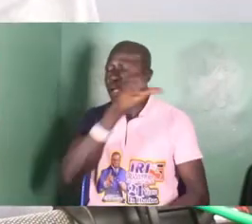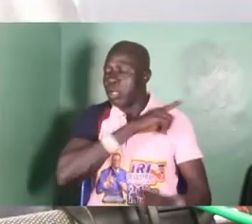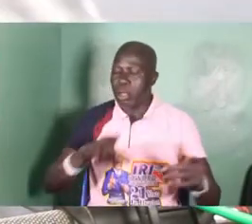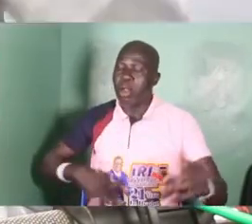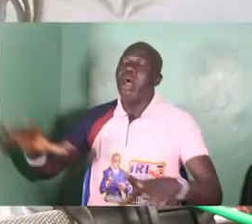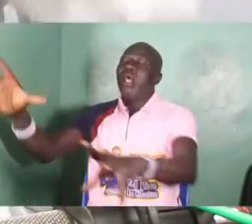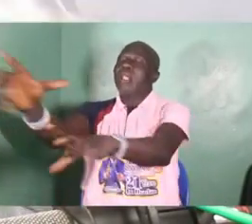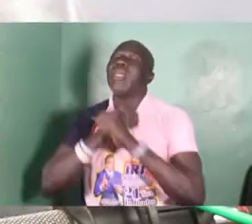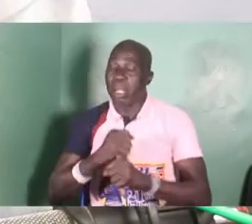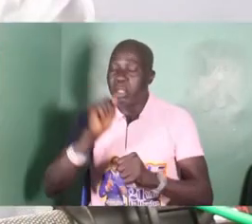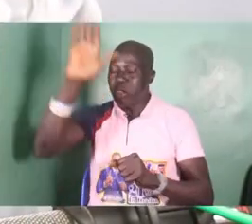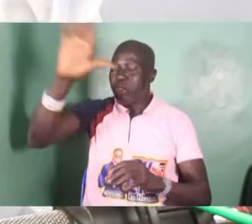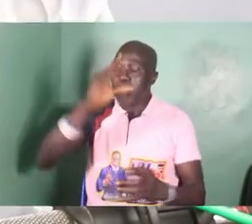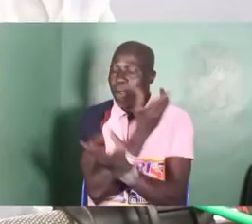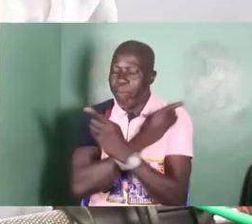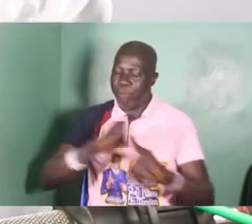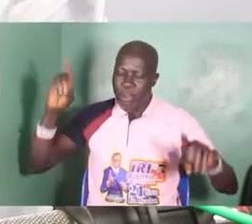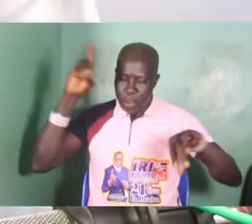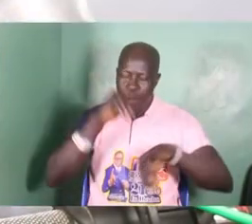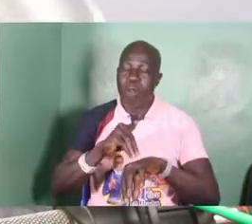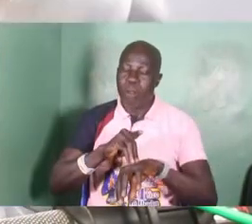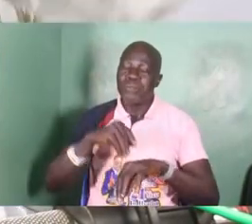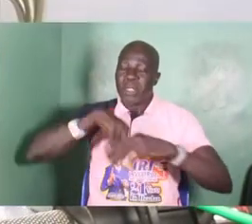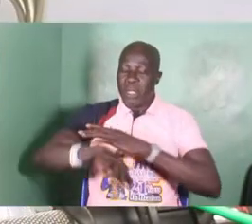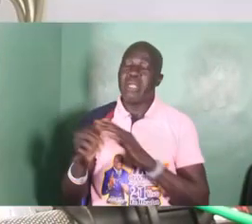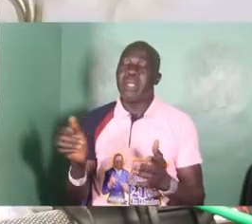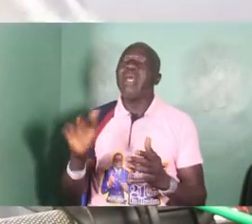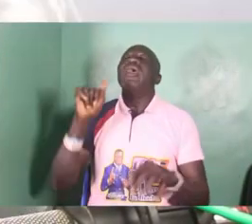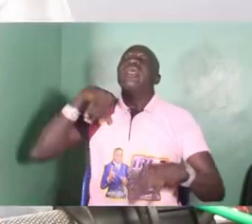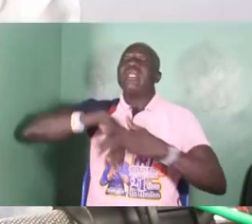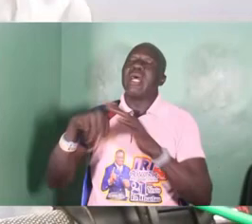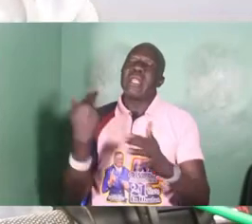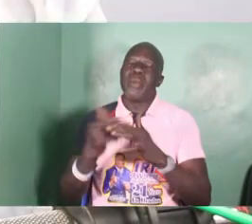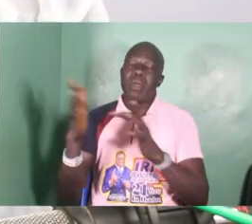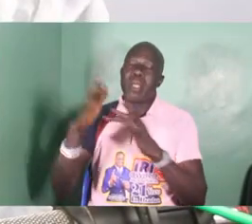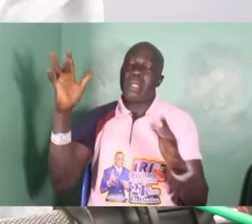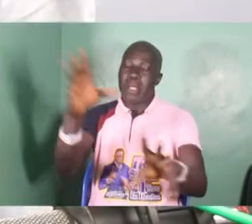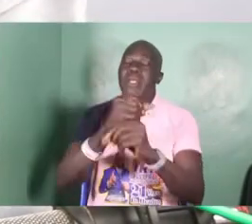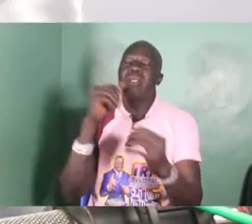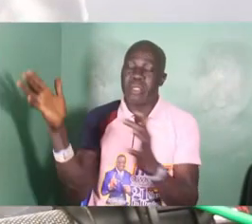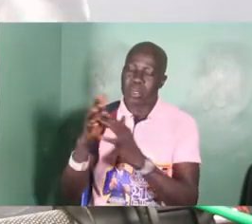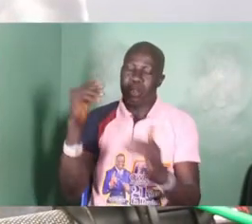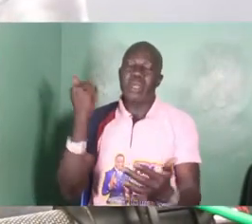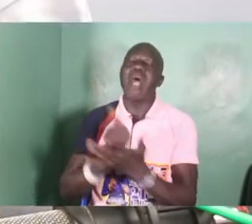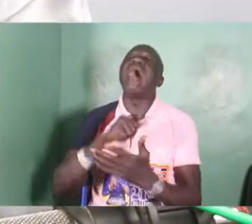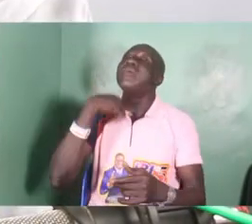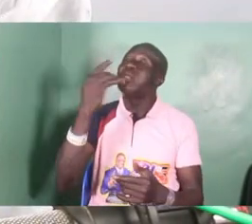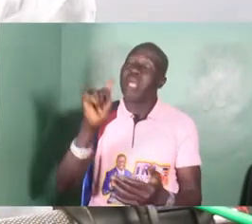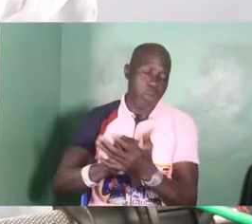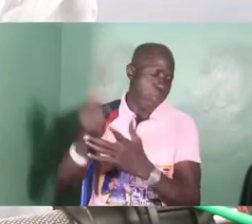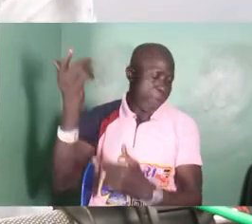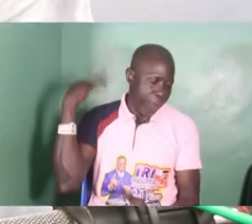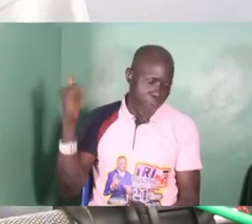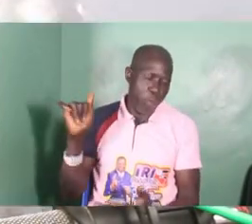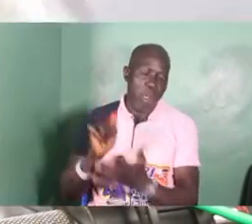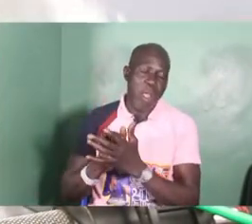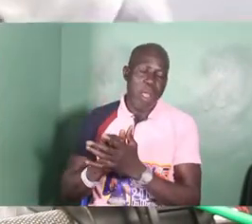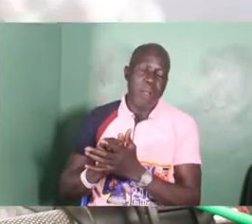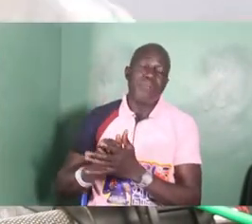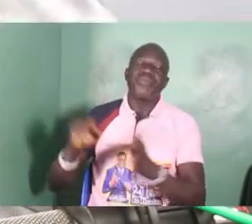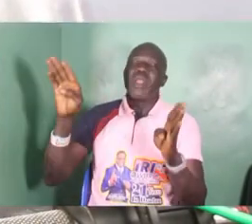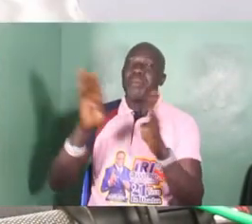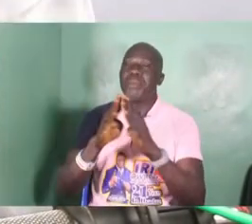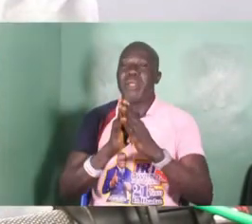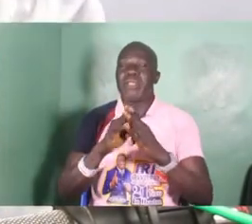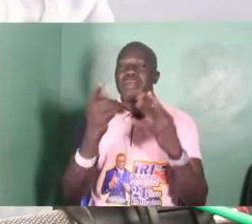Lord. A dumb in the right. We are free. In the name of Jesus. Jesus. I've told you that